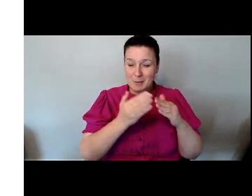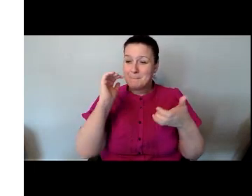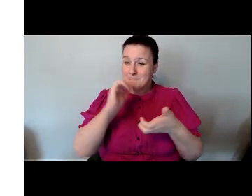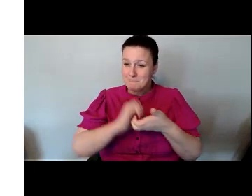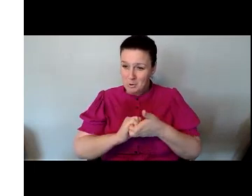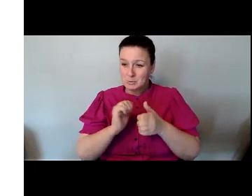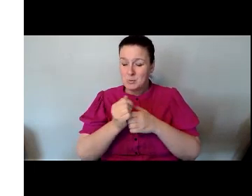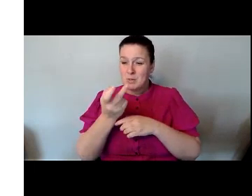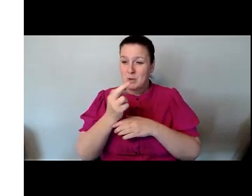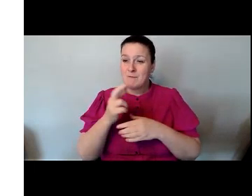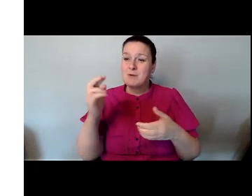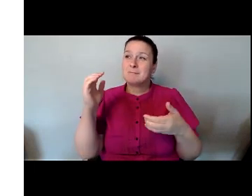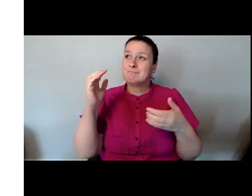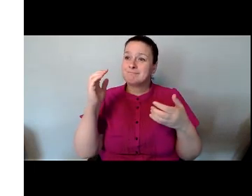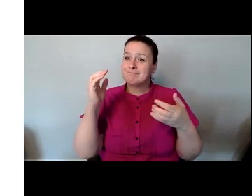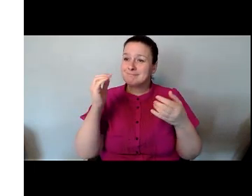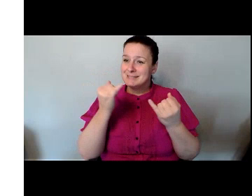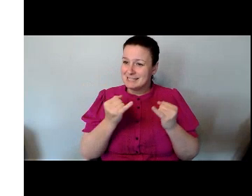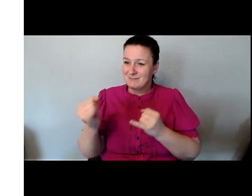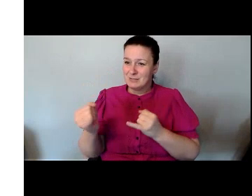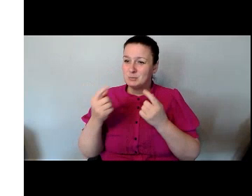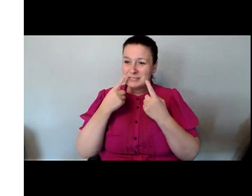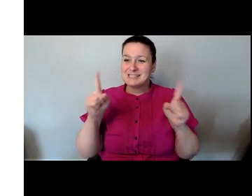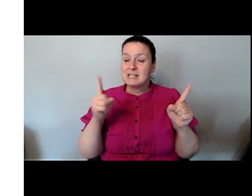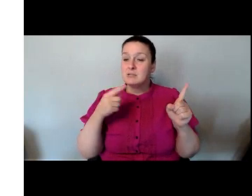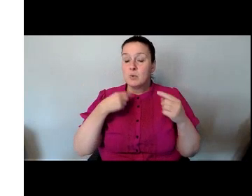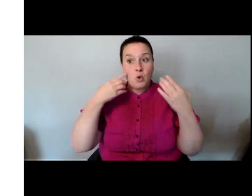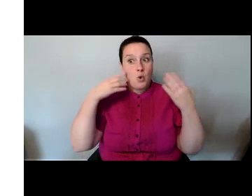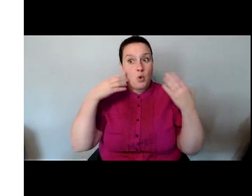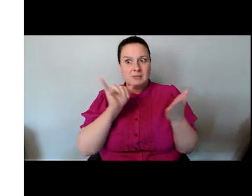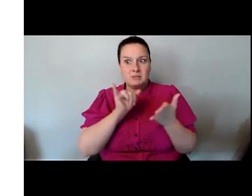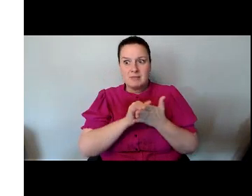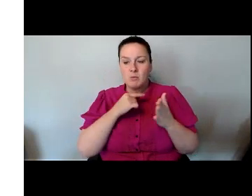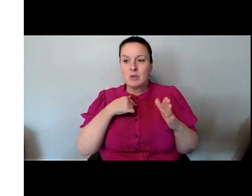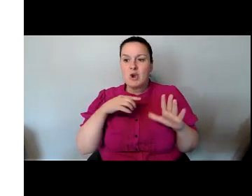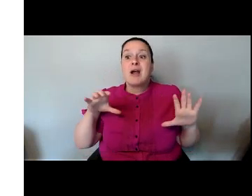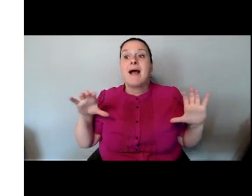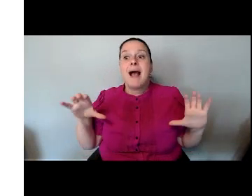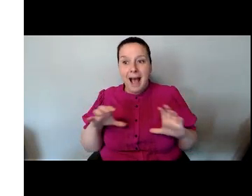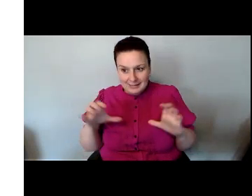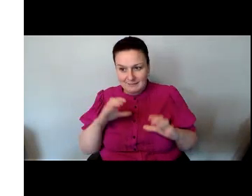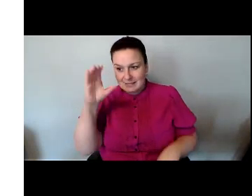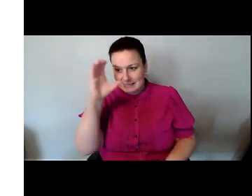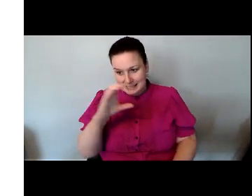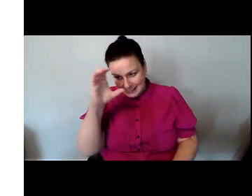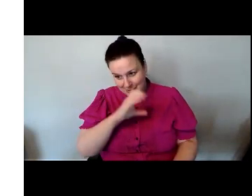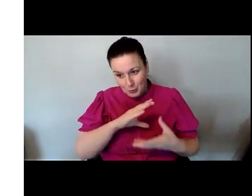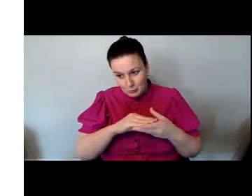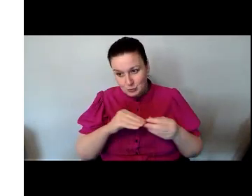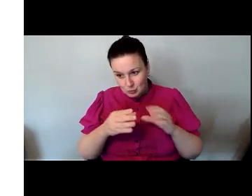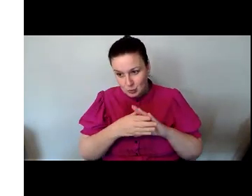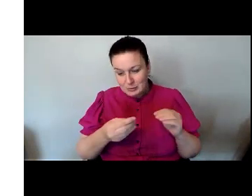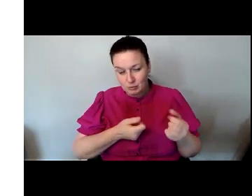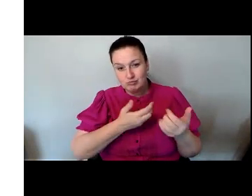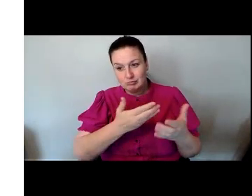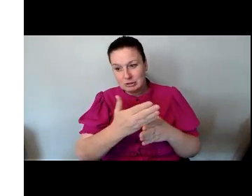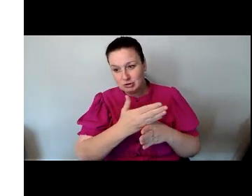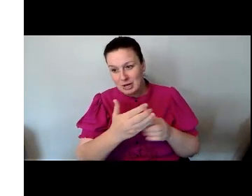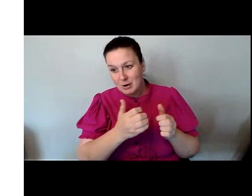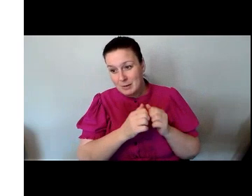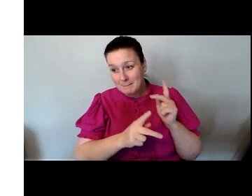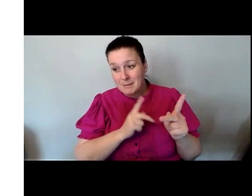and individual success, we are open to those, and we are actively seeking those stories to share with people. Is there anything